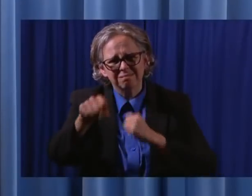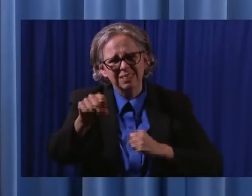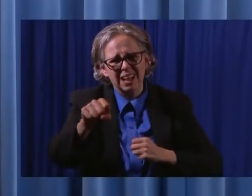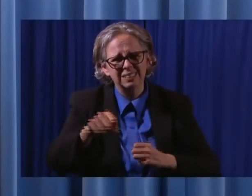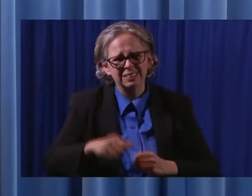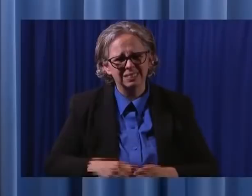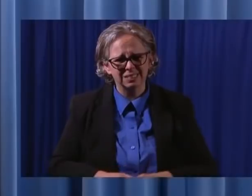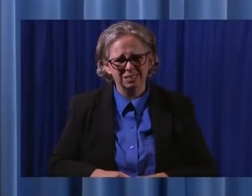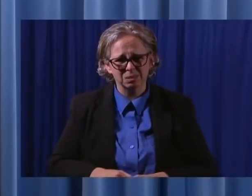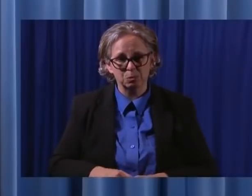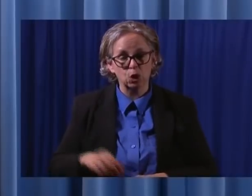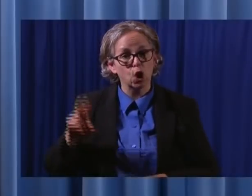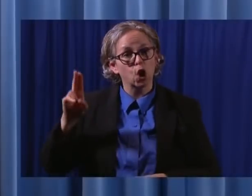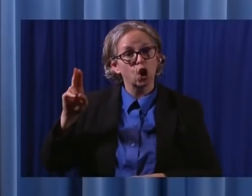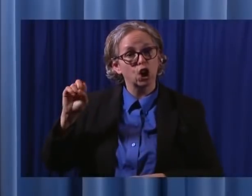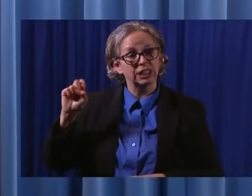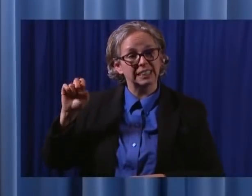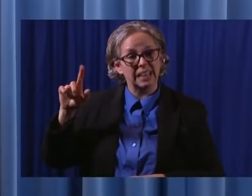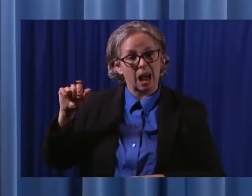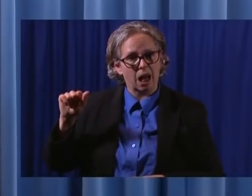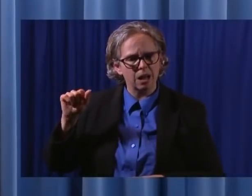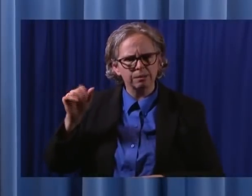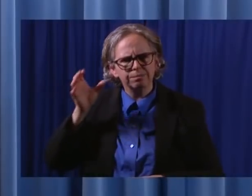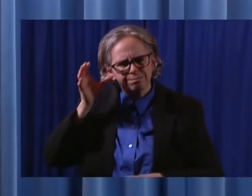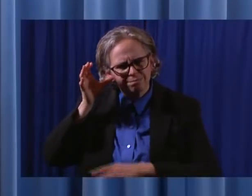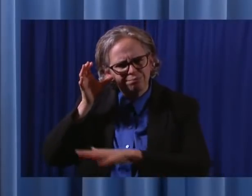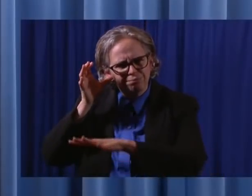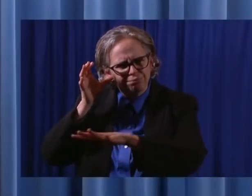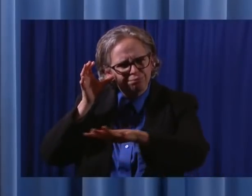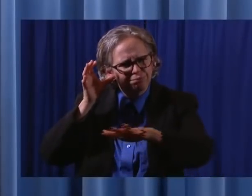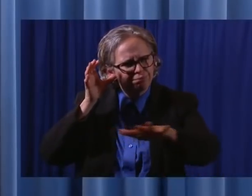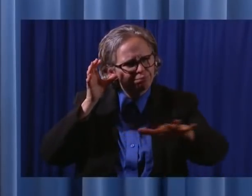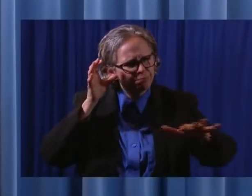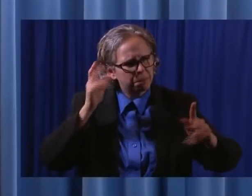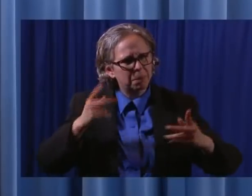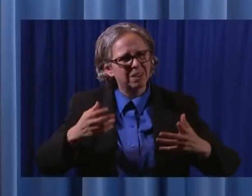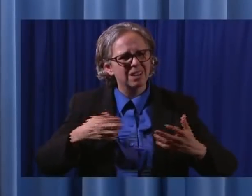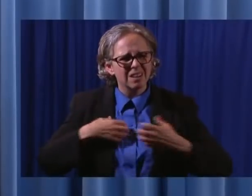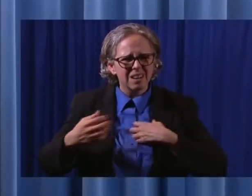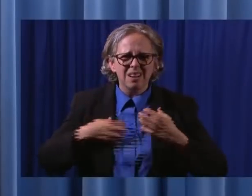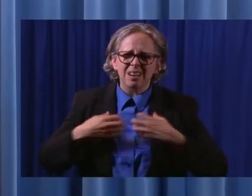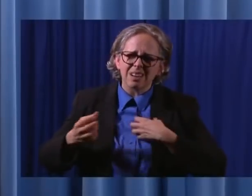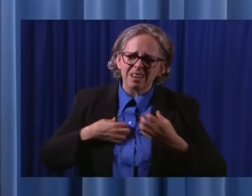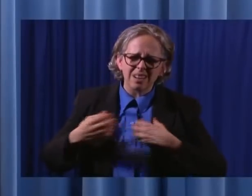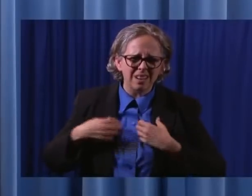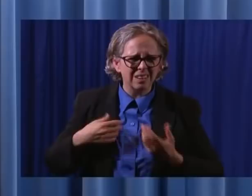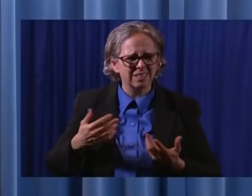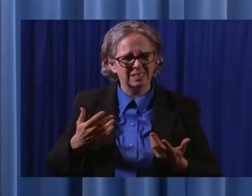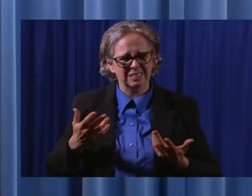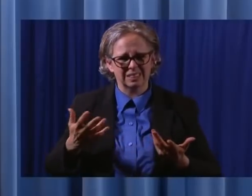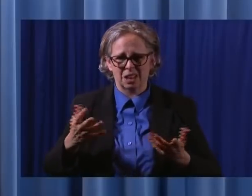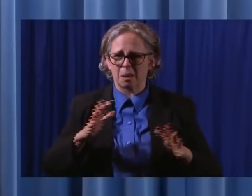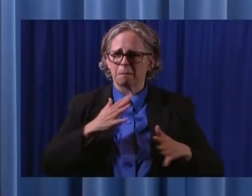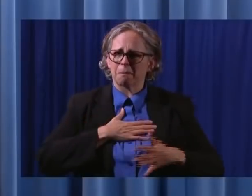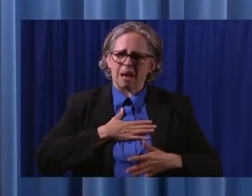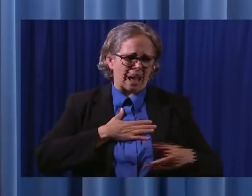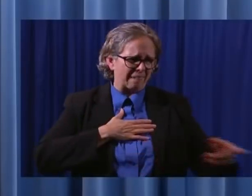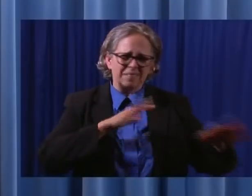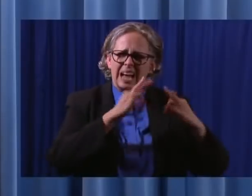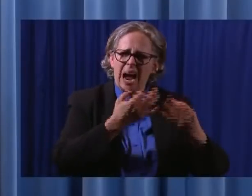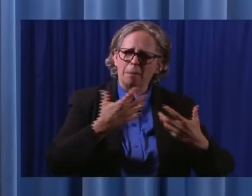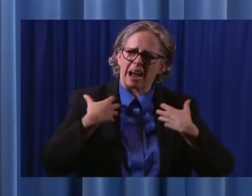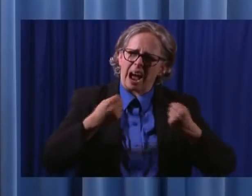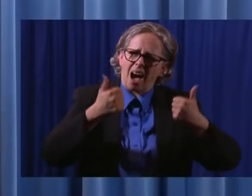talked to a lot more, who just say that their loved one is going downhill in the nursing home. Some have